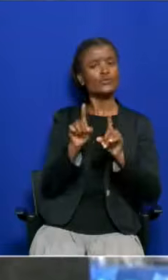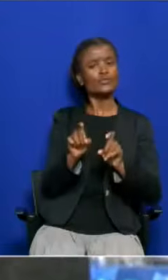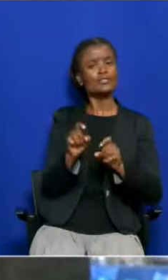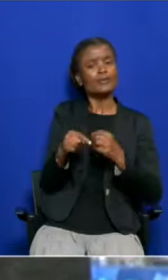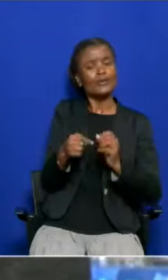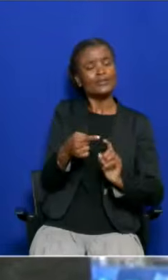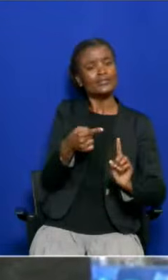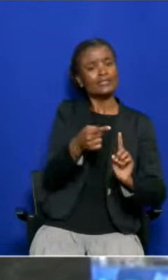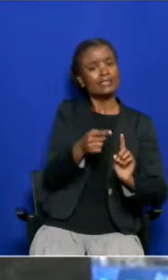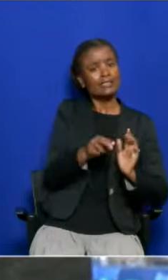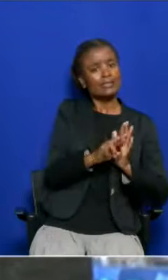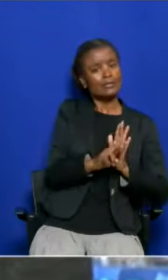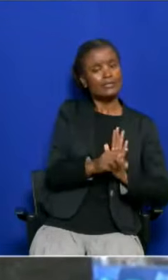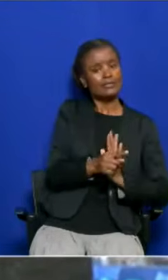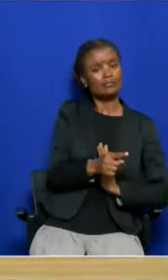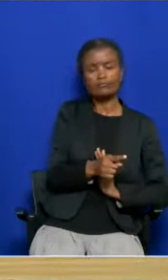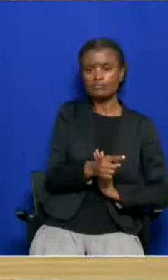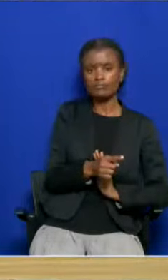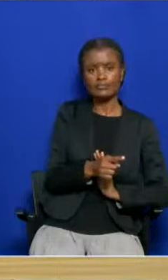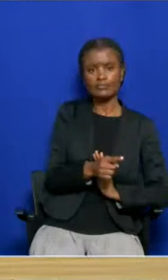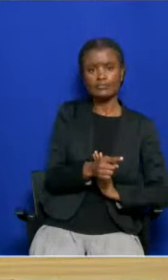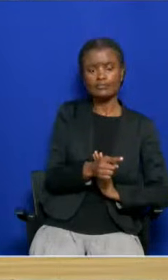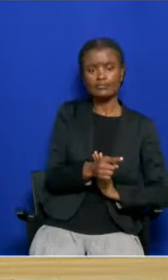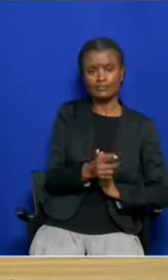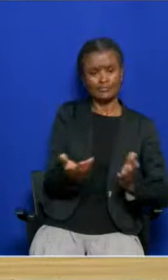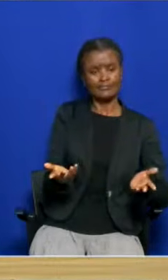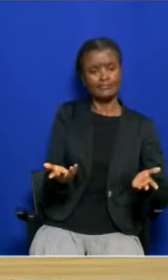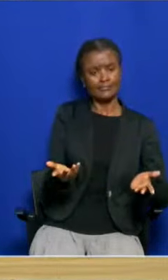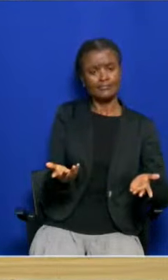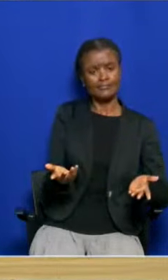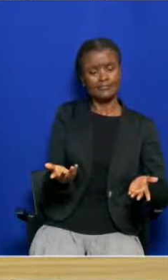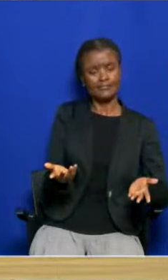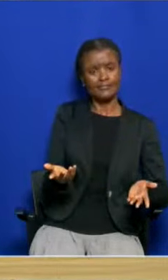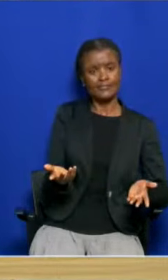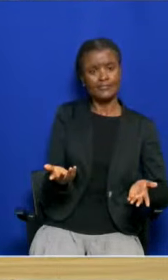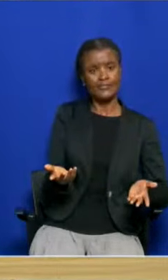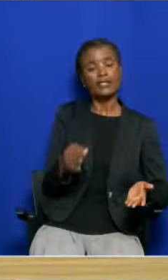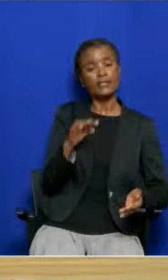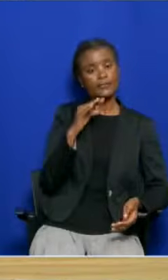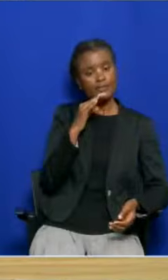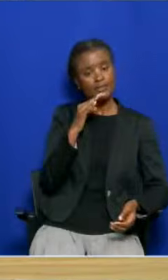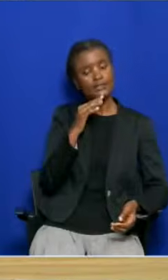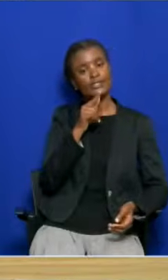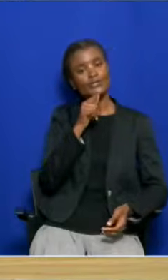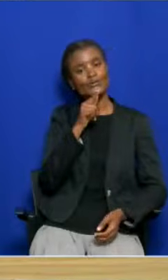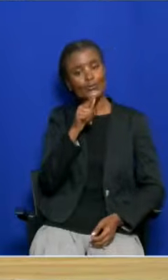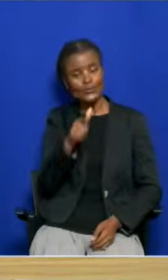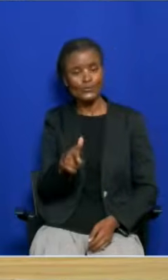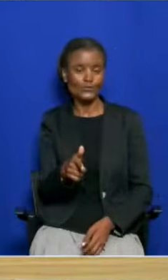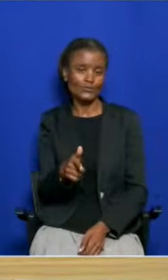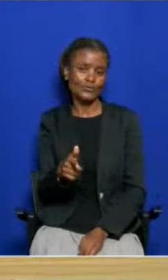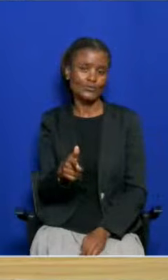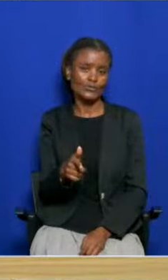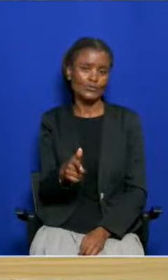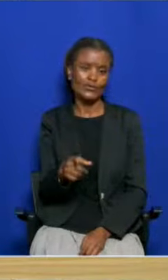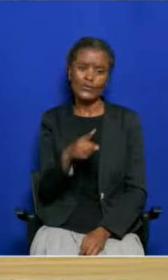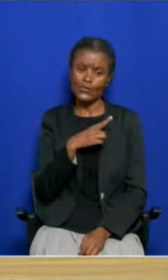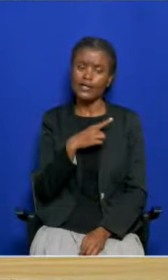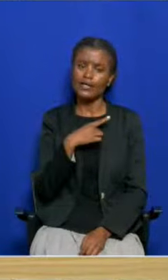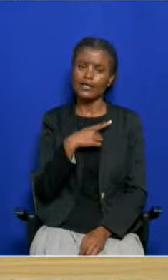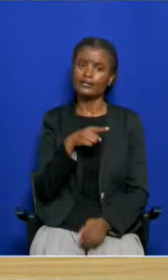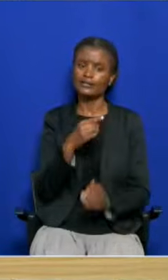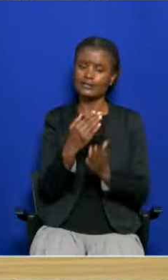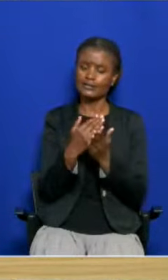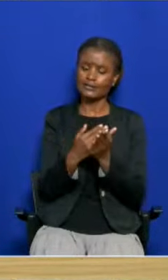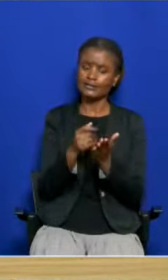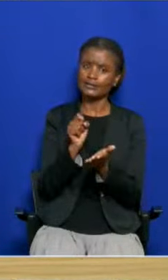At least I think we can discount that. He must have told you why he's sending you this list and what you're supposed to do with it.